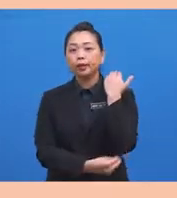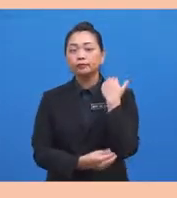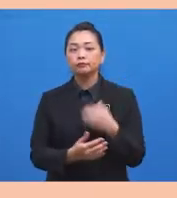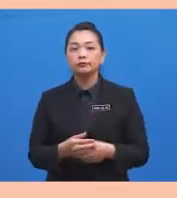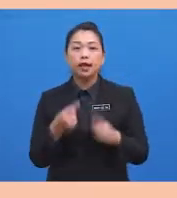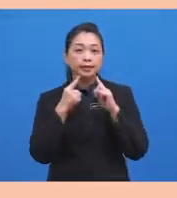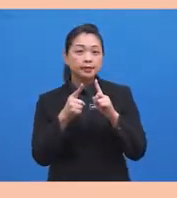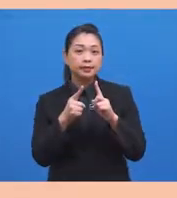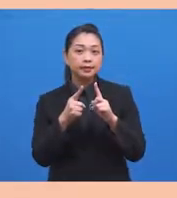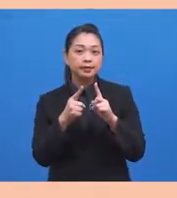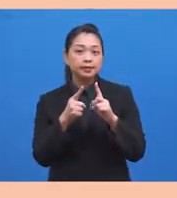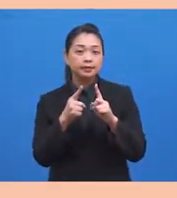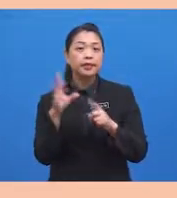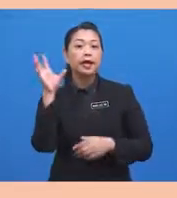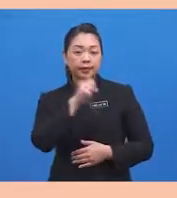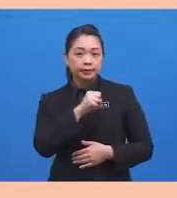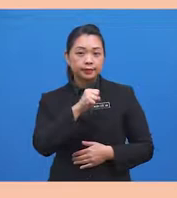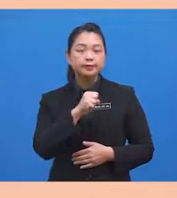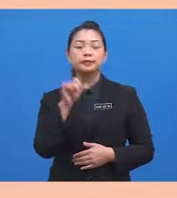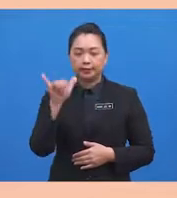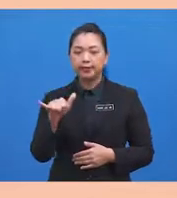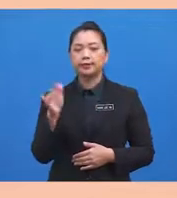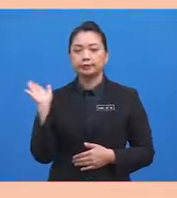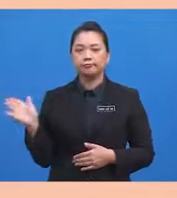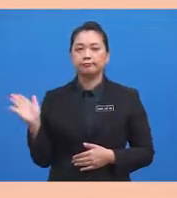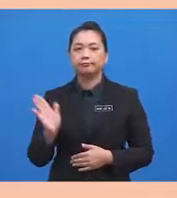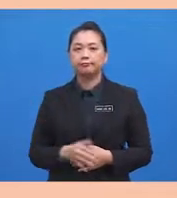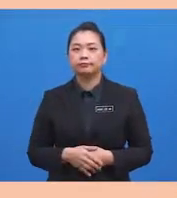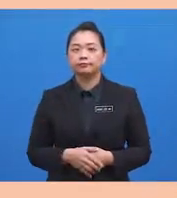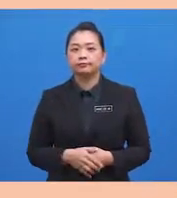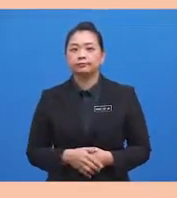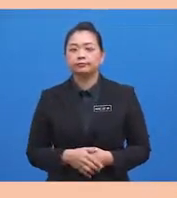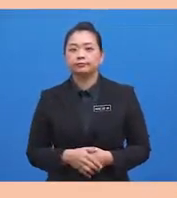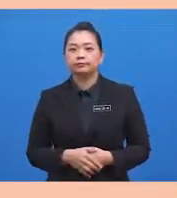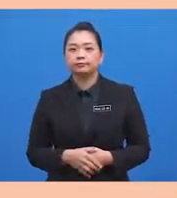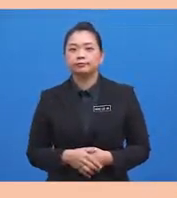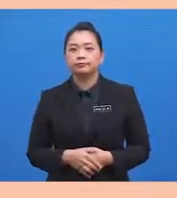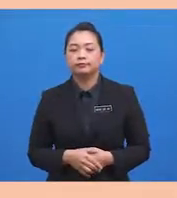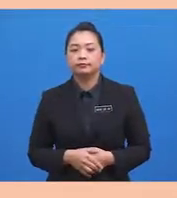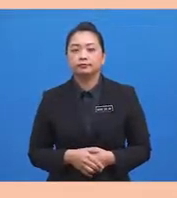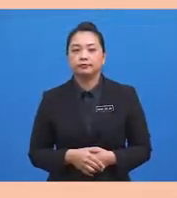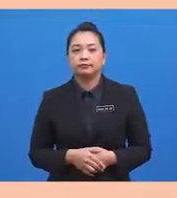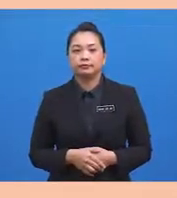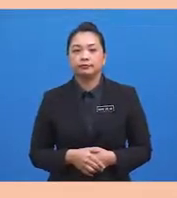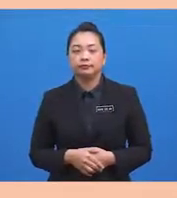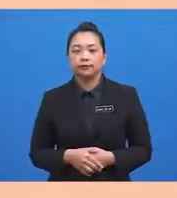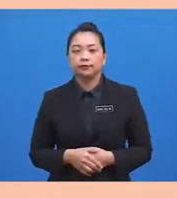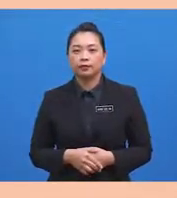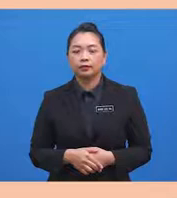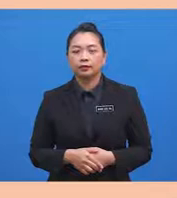What's the answer? Yes, poverty. And which word in the explanation would have helped you?